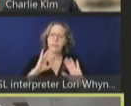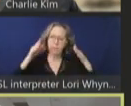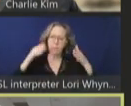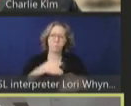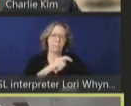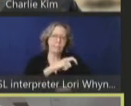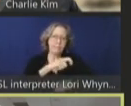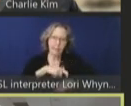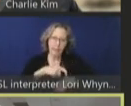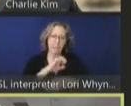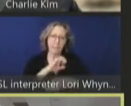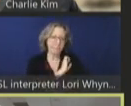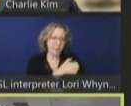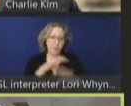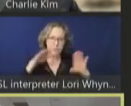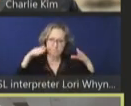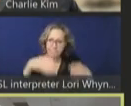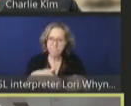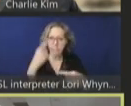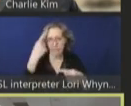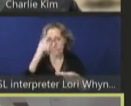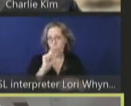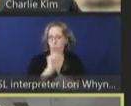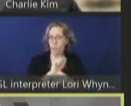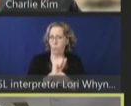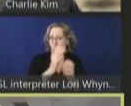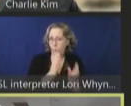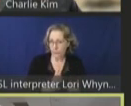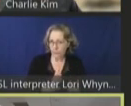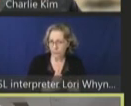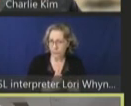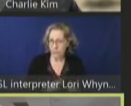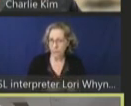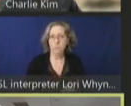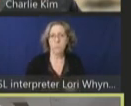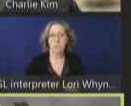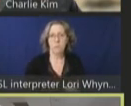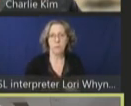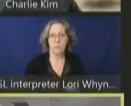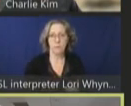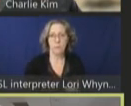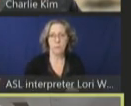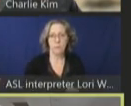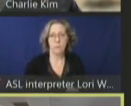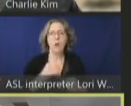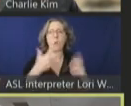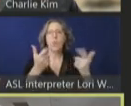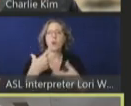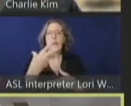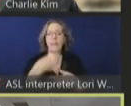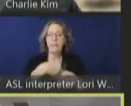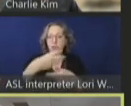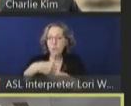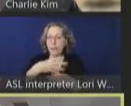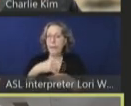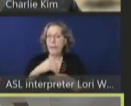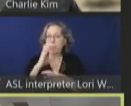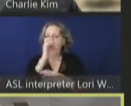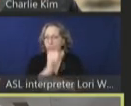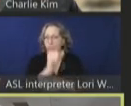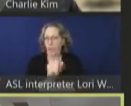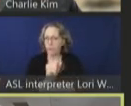devoted to our employees, to integrating and to attracting employees,